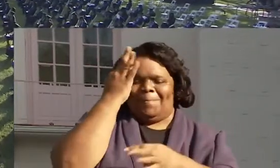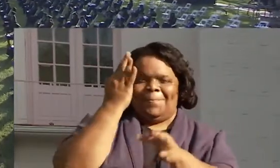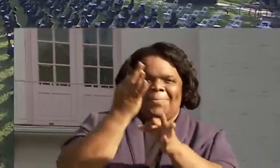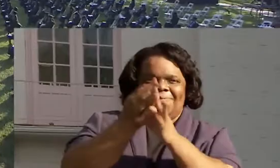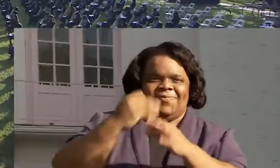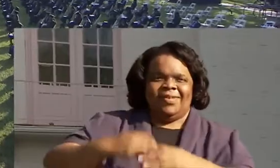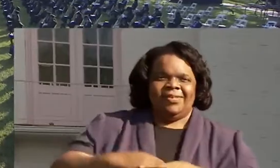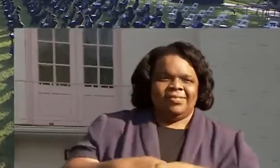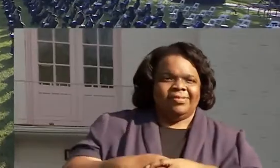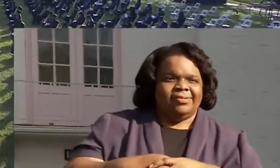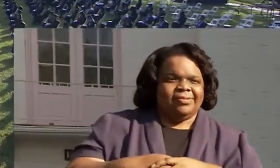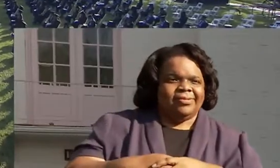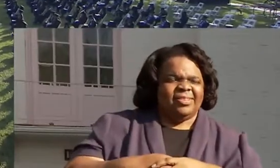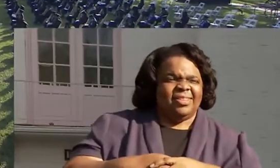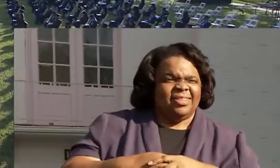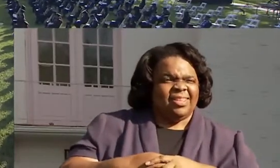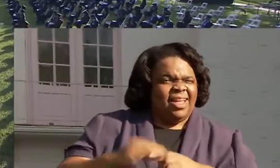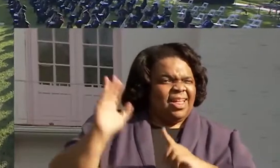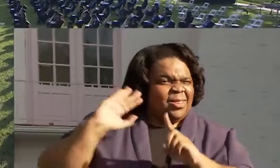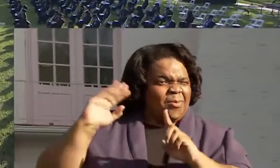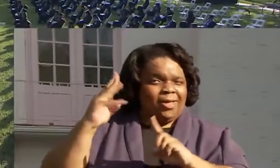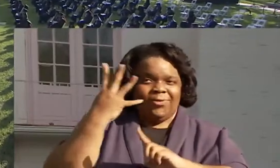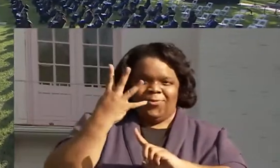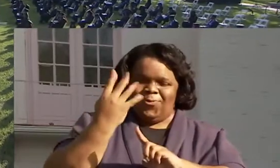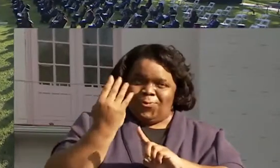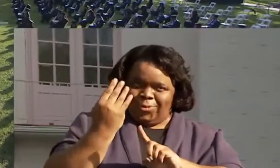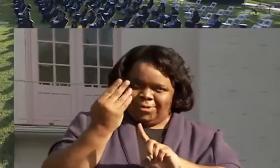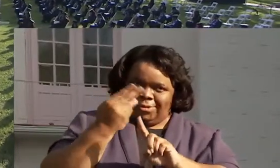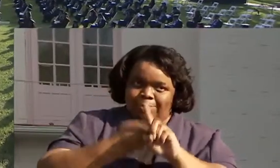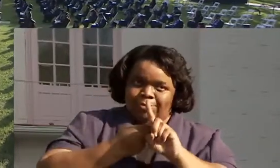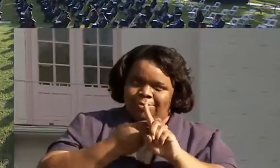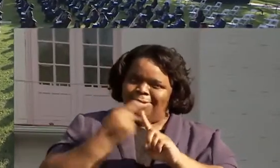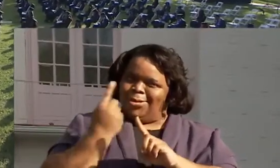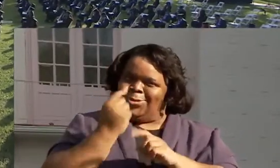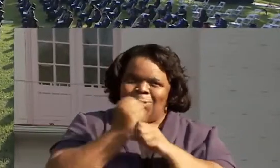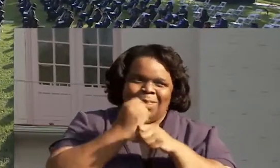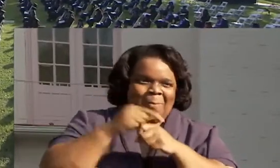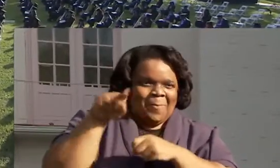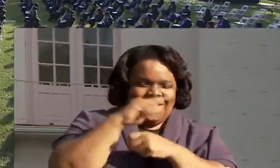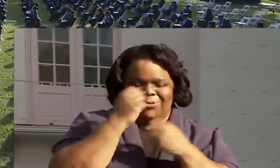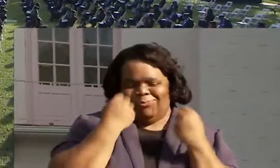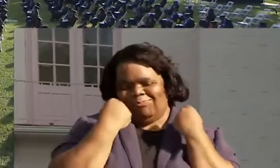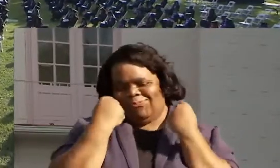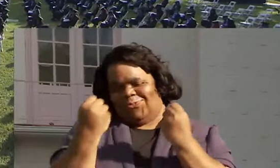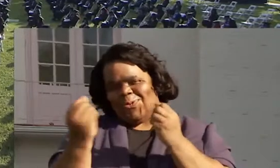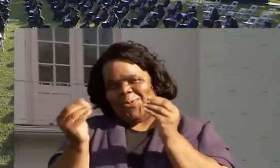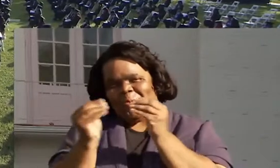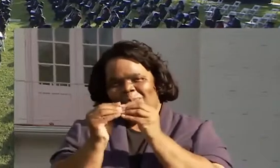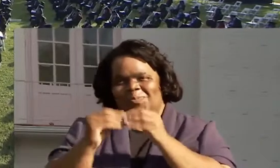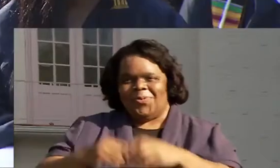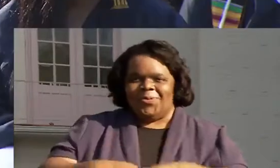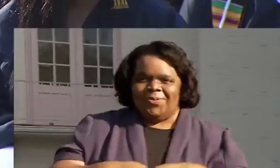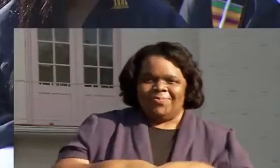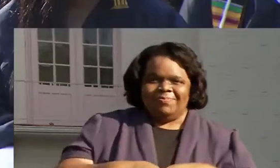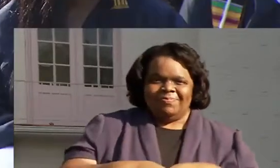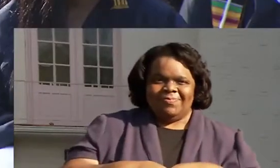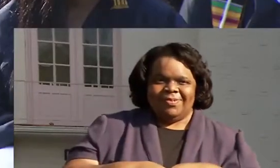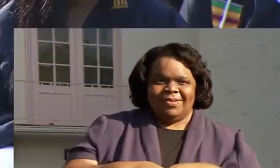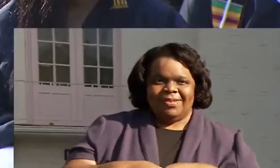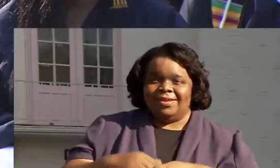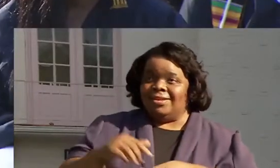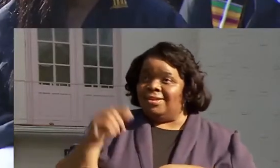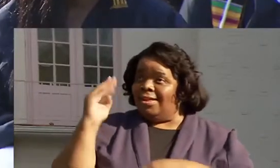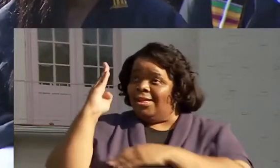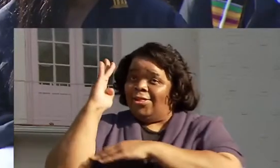And the past 14 months have only made us stronger. These oaks that are